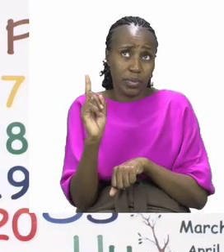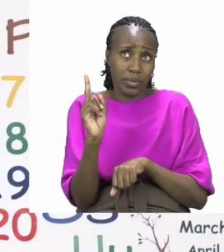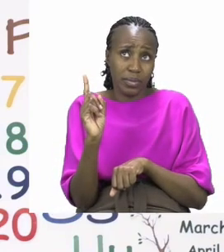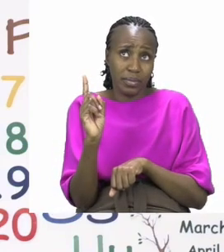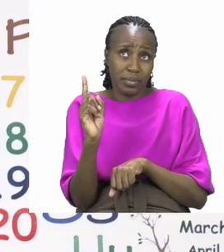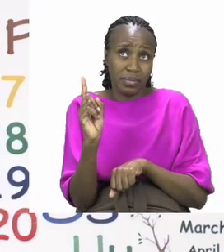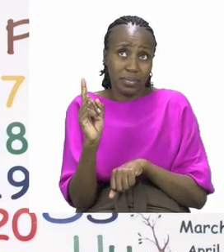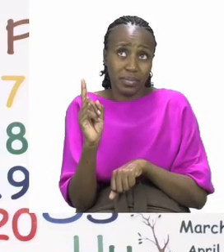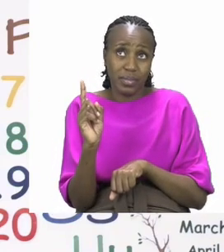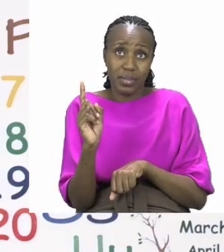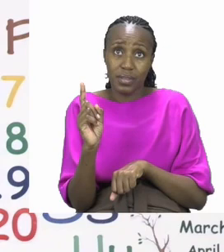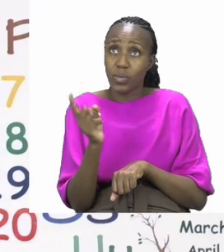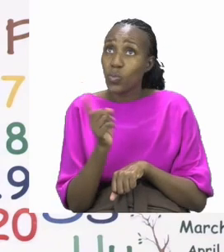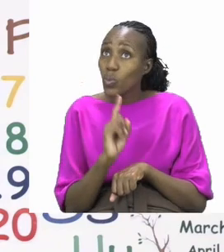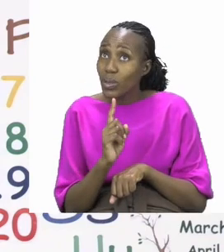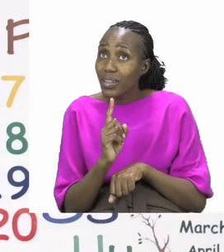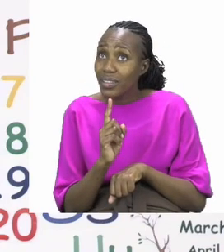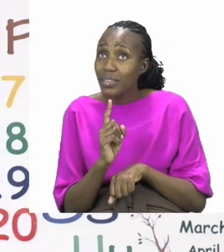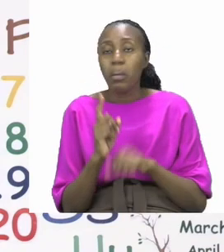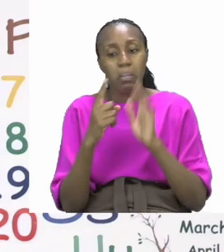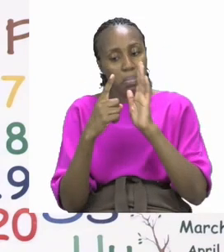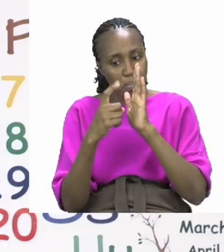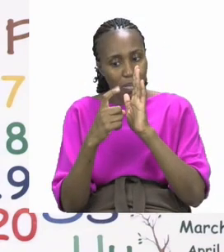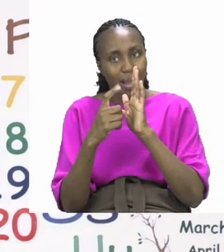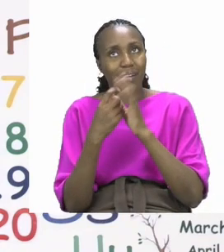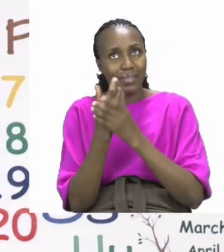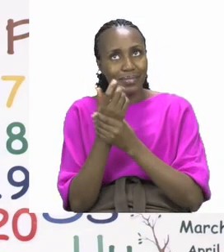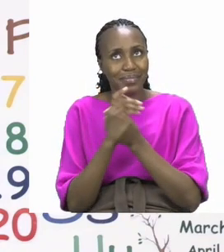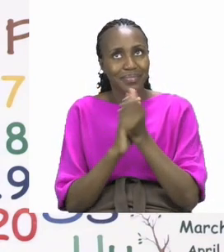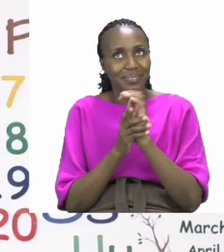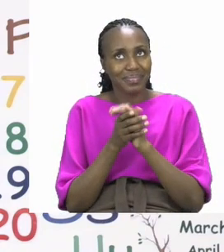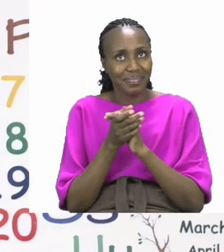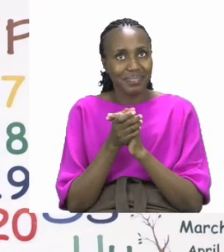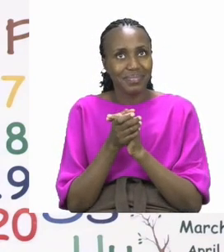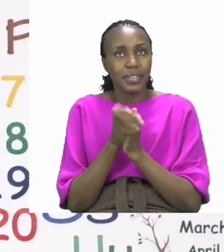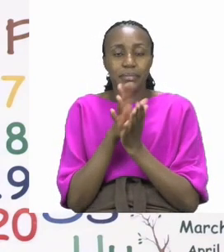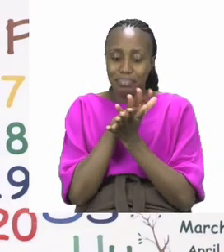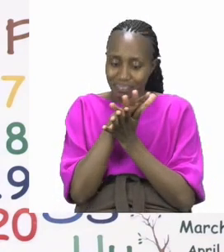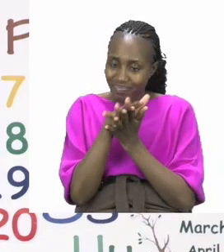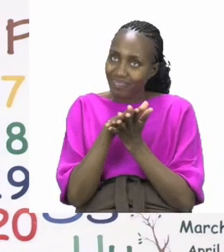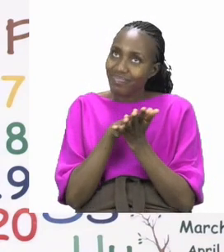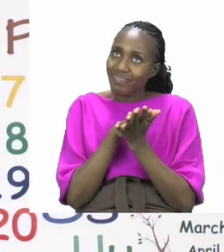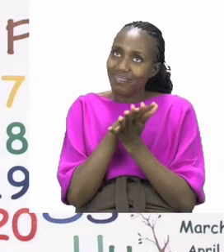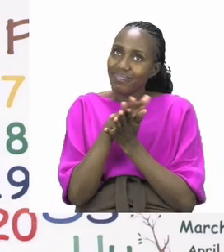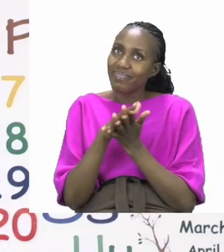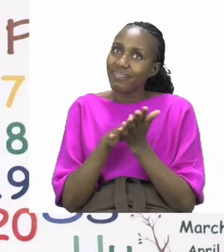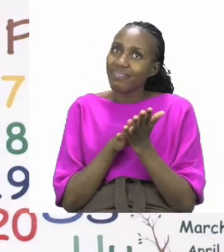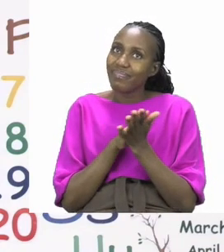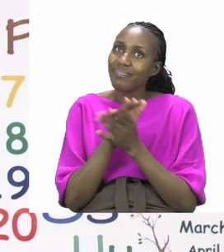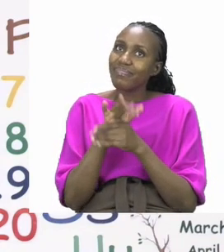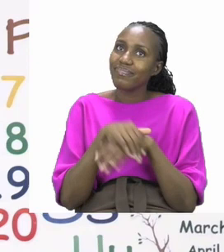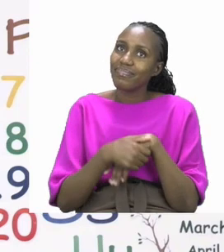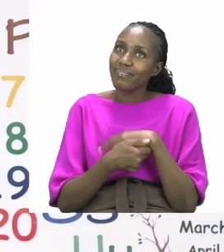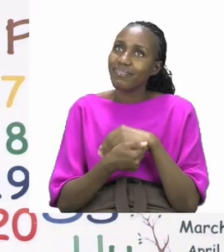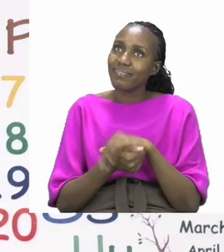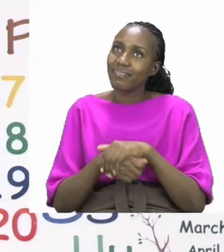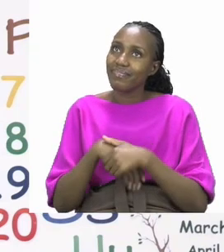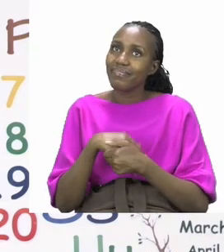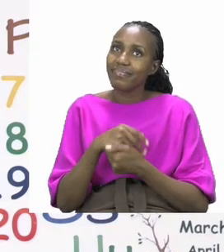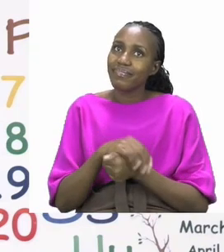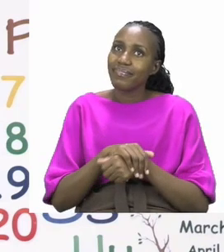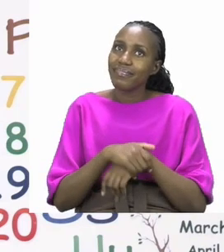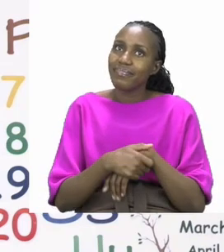know that we need to sanitize. So let's take our sanitizer and rub inside our hands, around